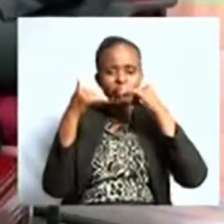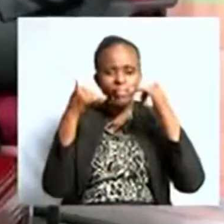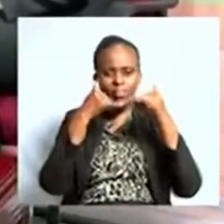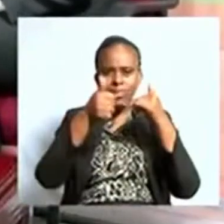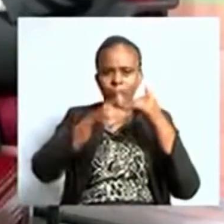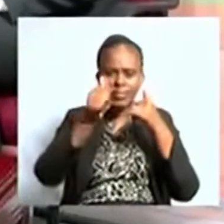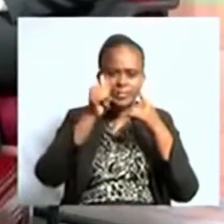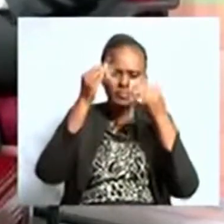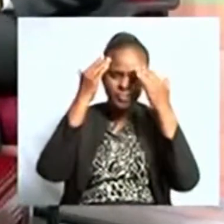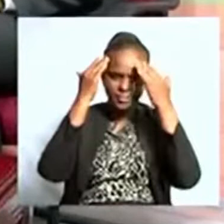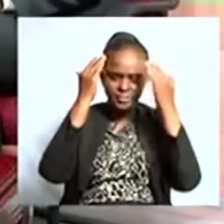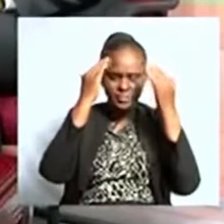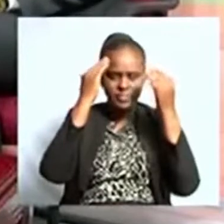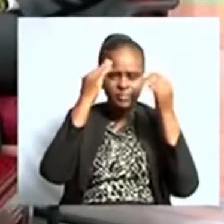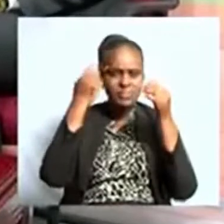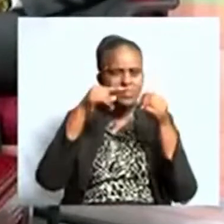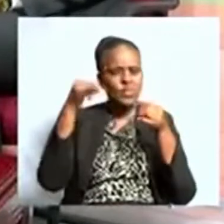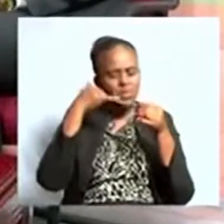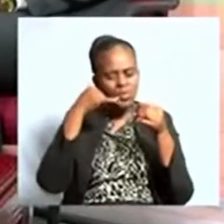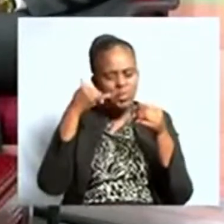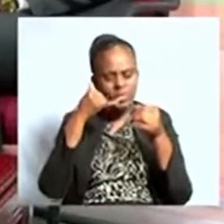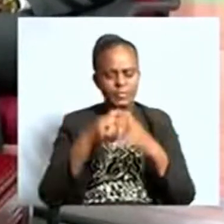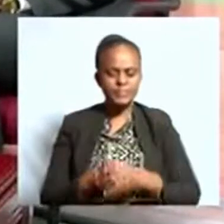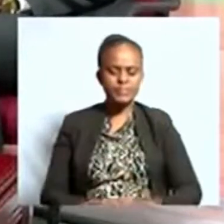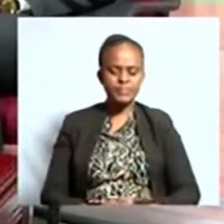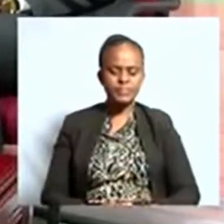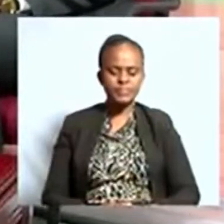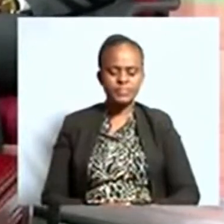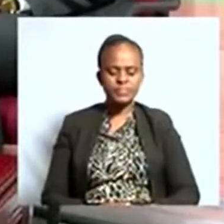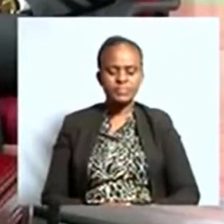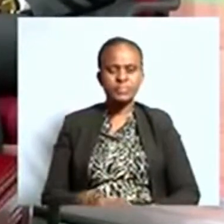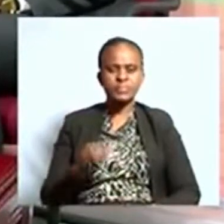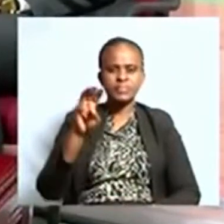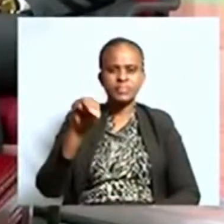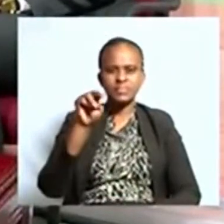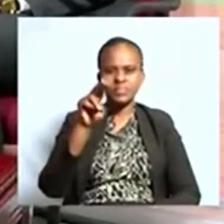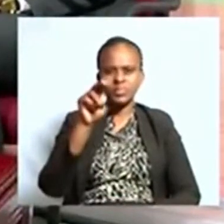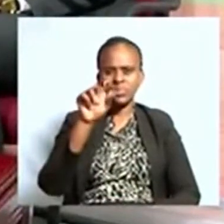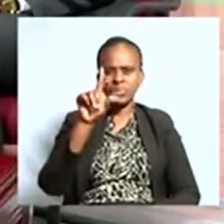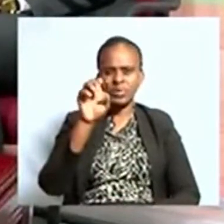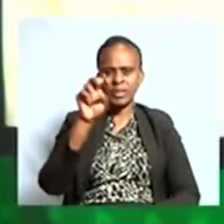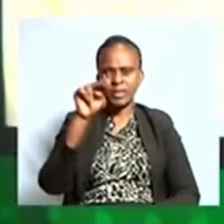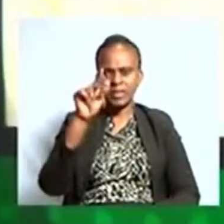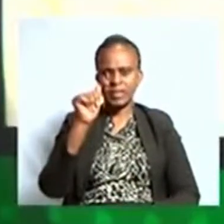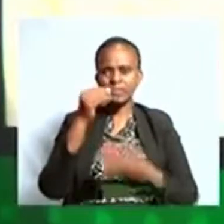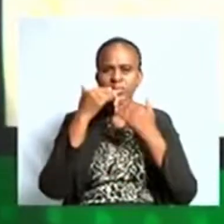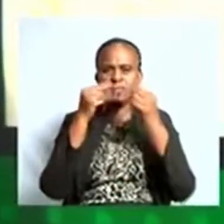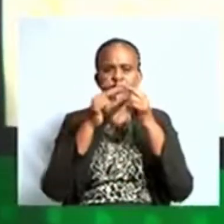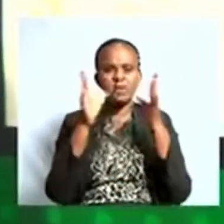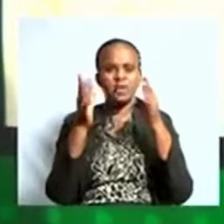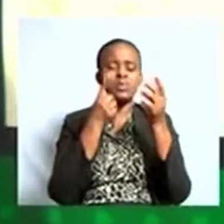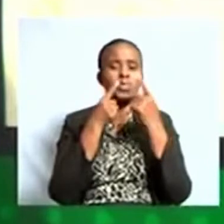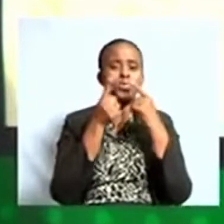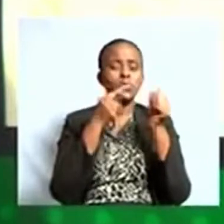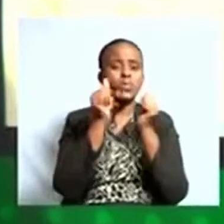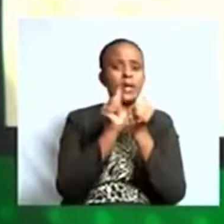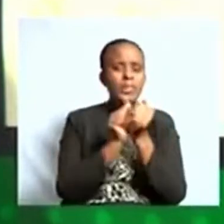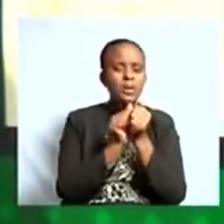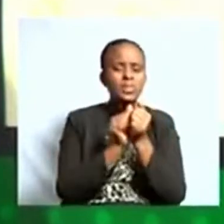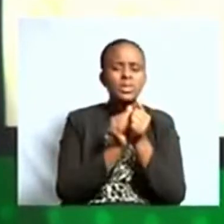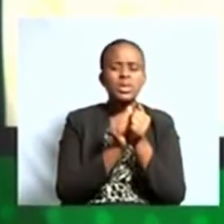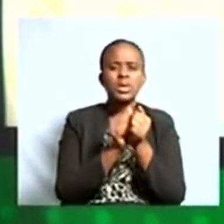those concerns. So for the calls, Mr. Mlenga, thank you very much for the observation. He was talking about the potholes